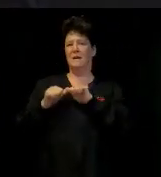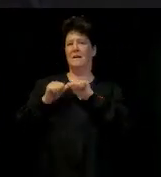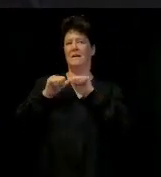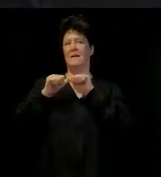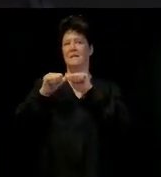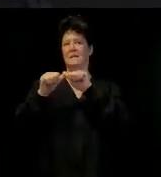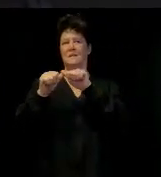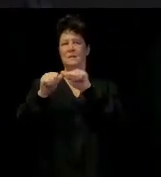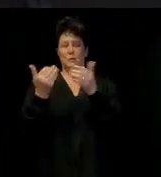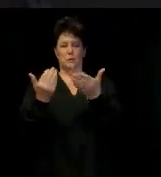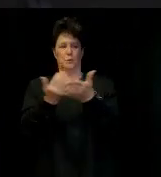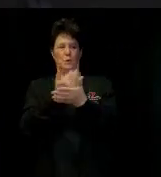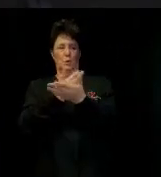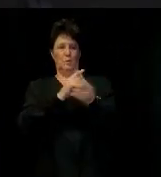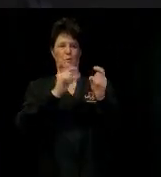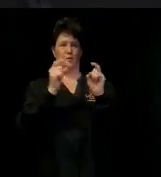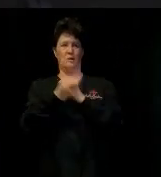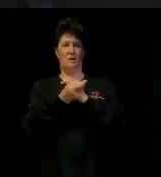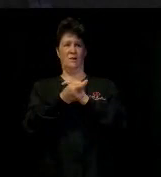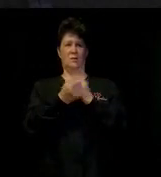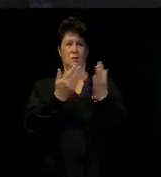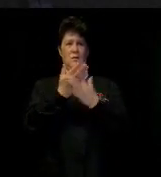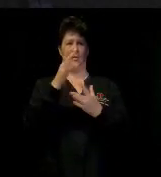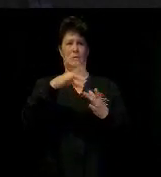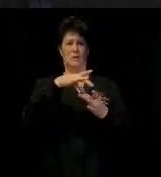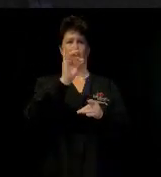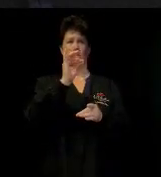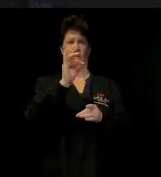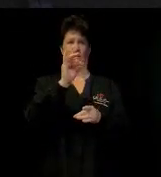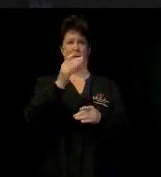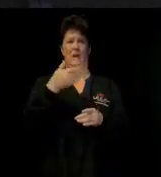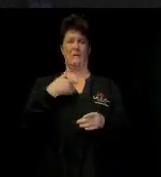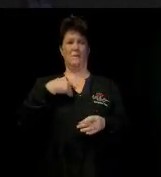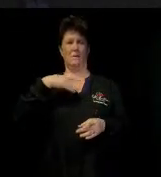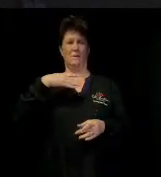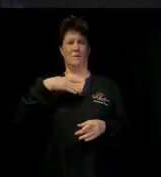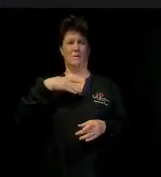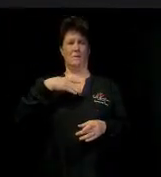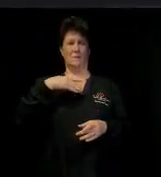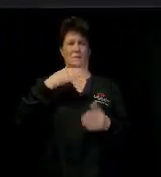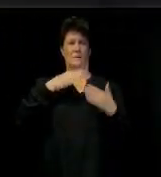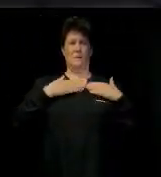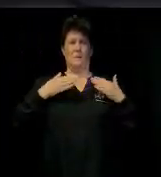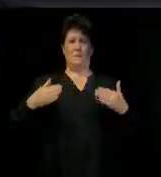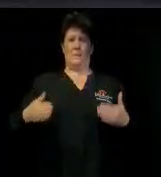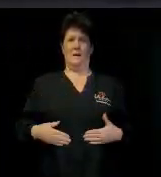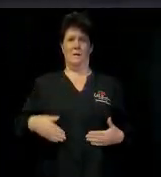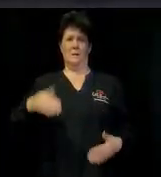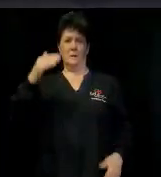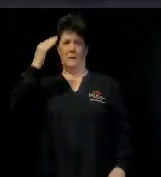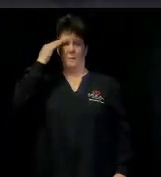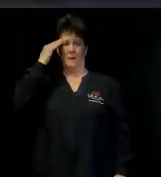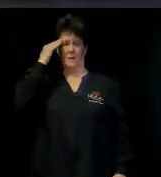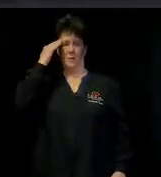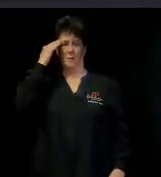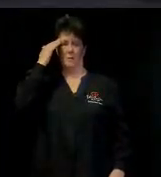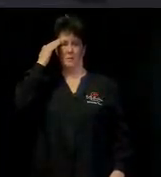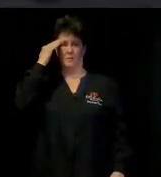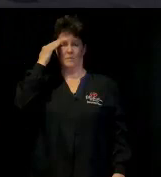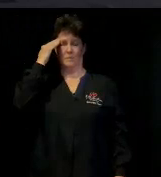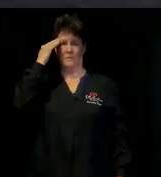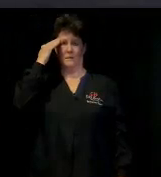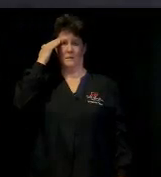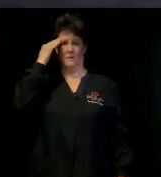what? Having a flesh, mental, and spiritual attitude. A flesh,